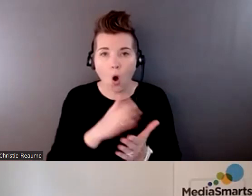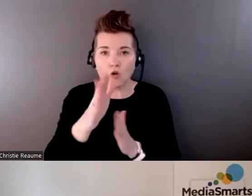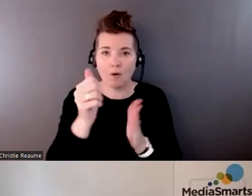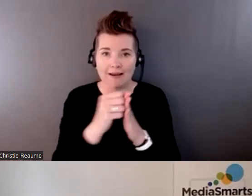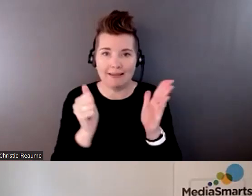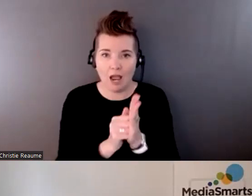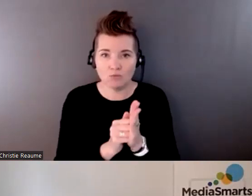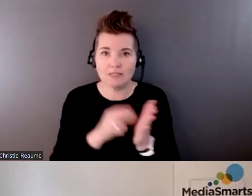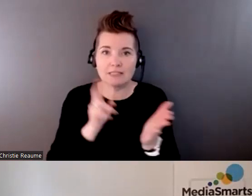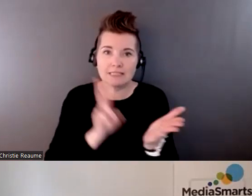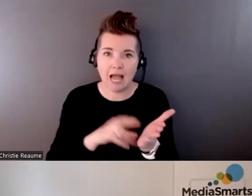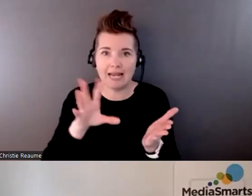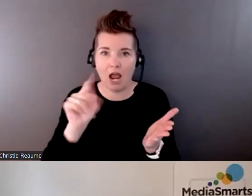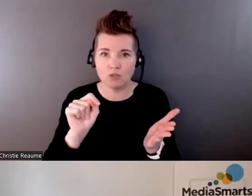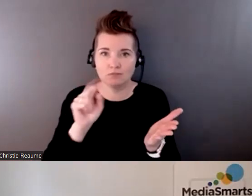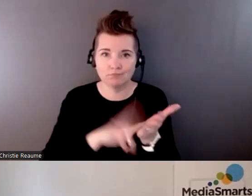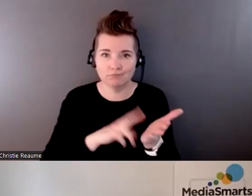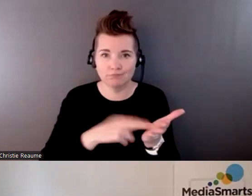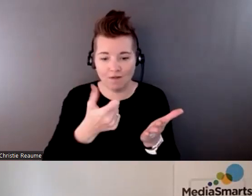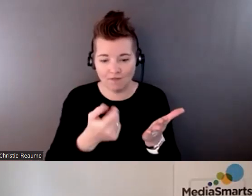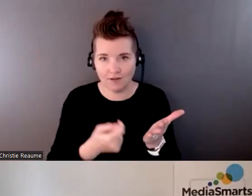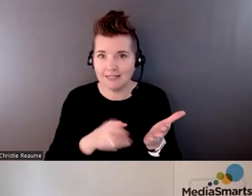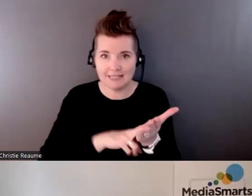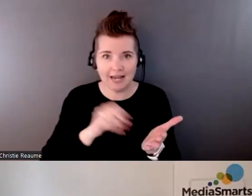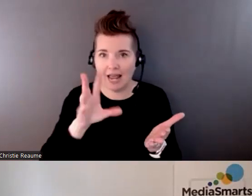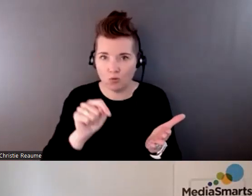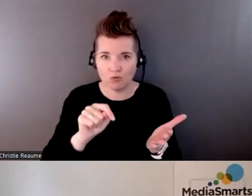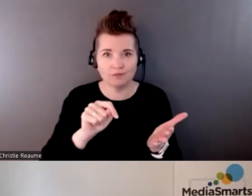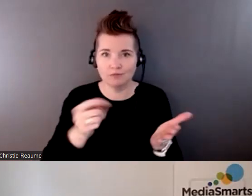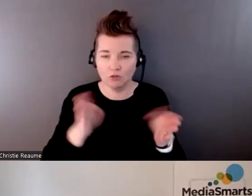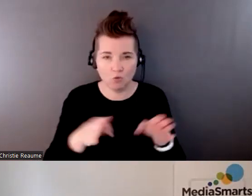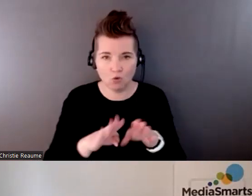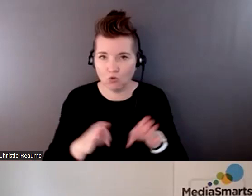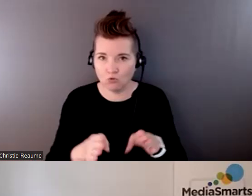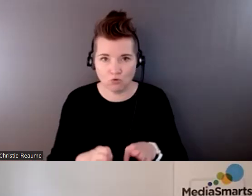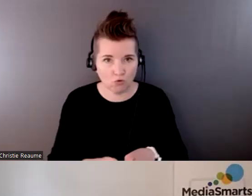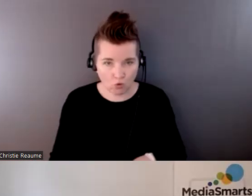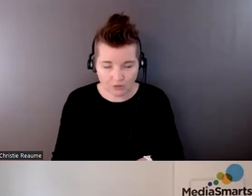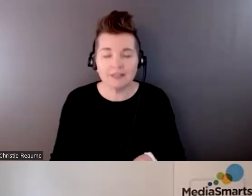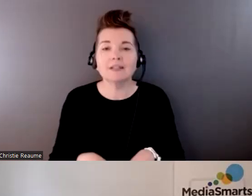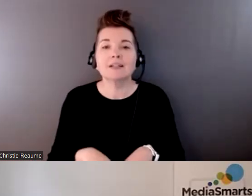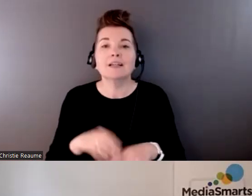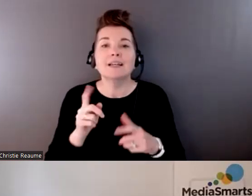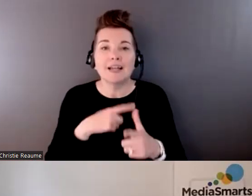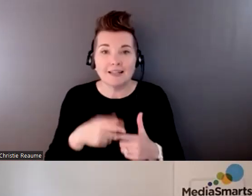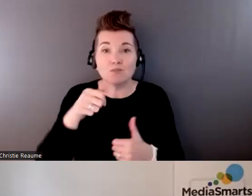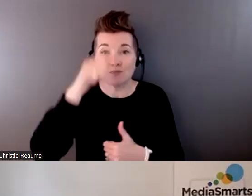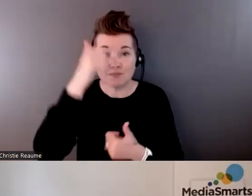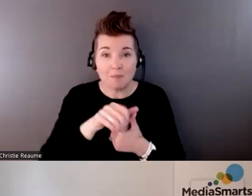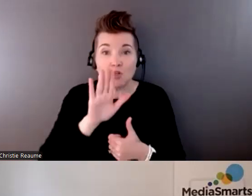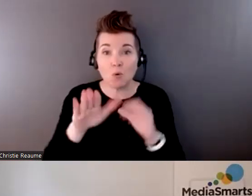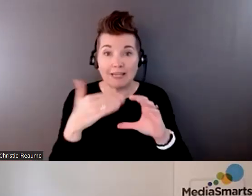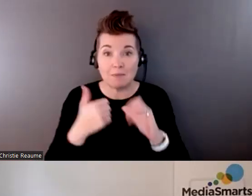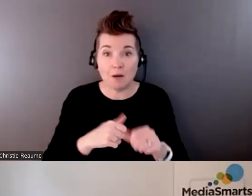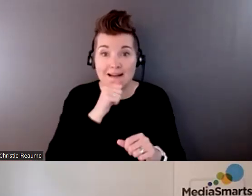um and you know to to change your passwords if that's a that's a concern um and to remember to make your email password